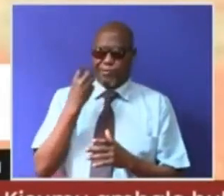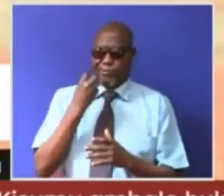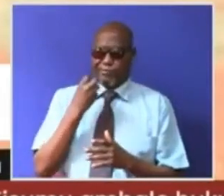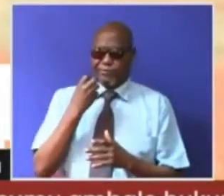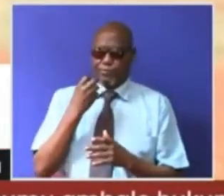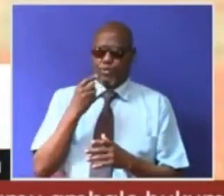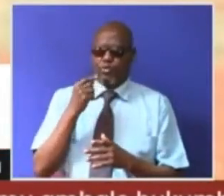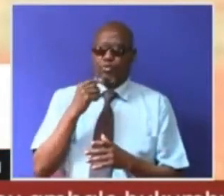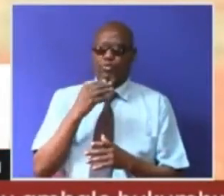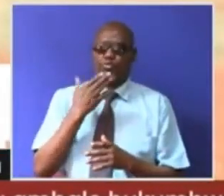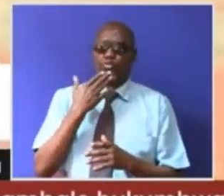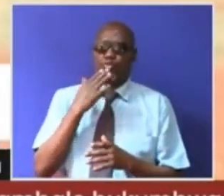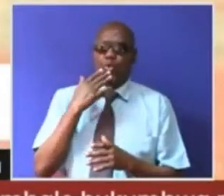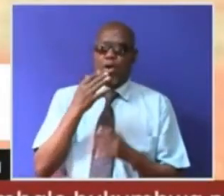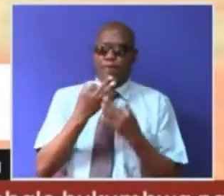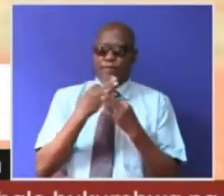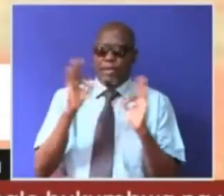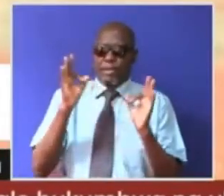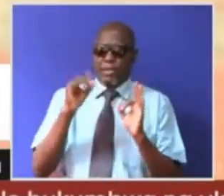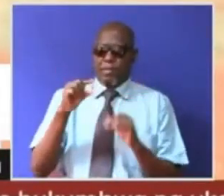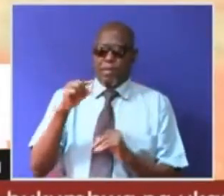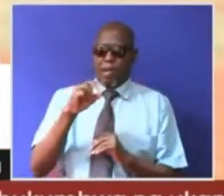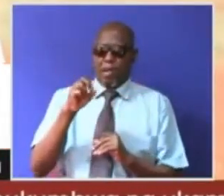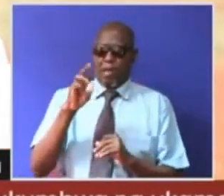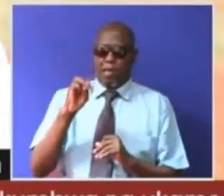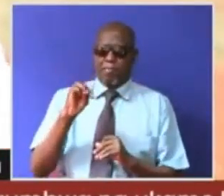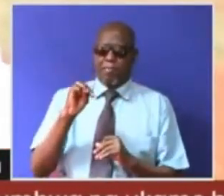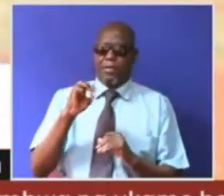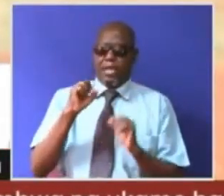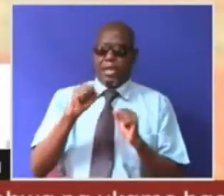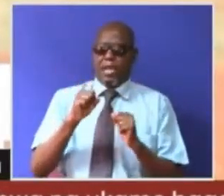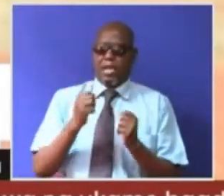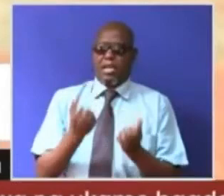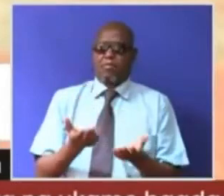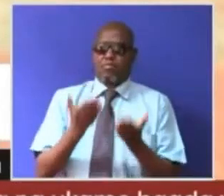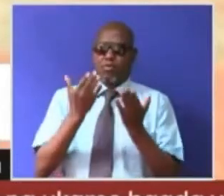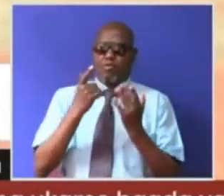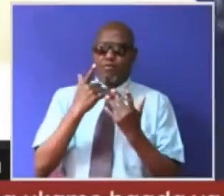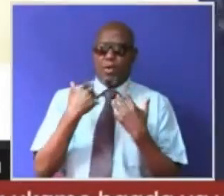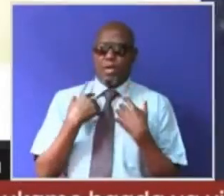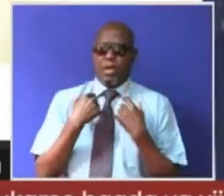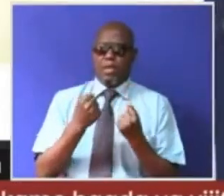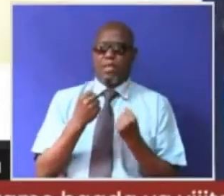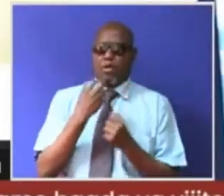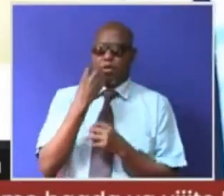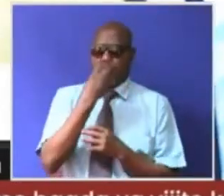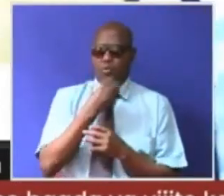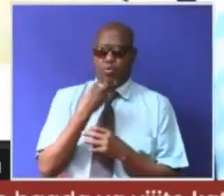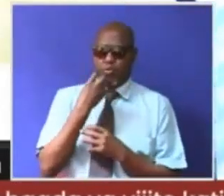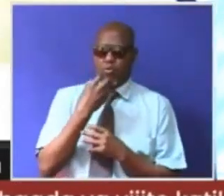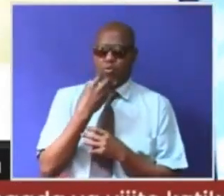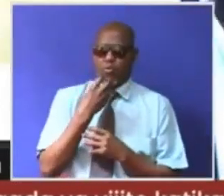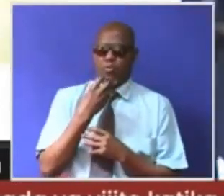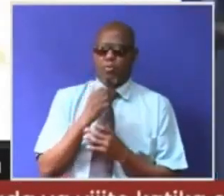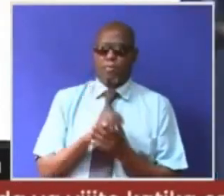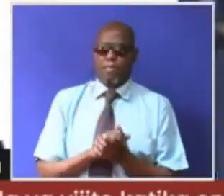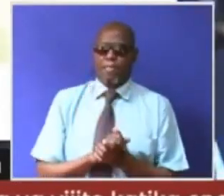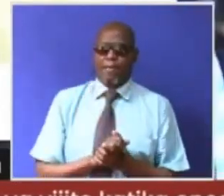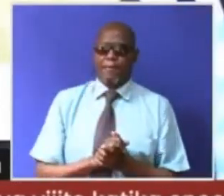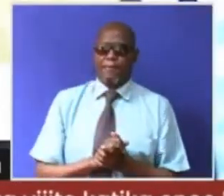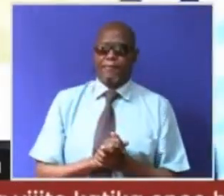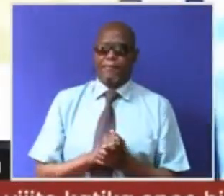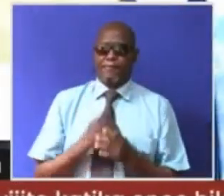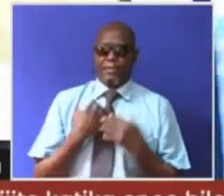gum can significantly improve your oral health well-being. Naomba ya kuwa mambo